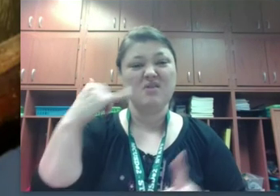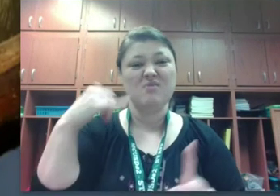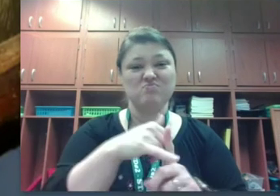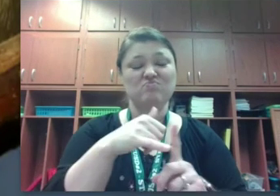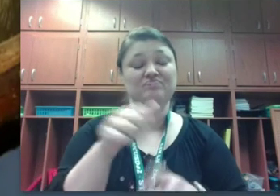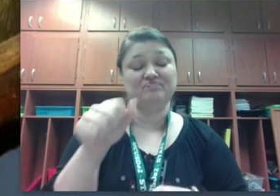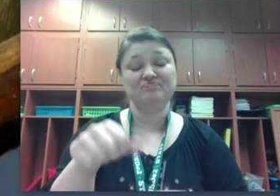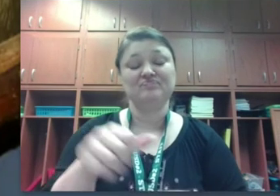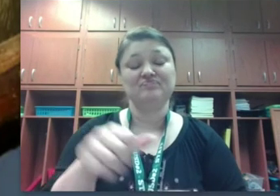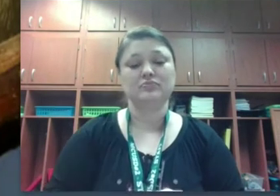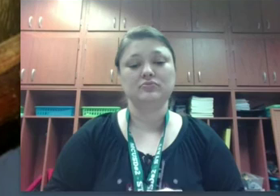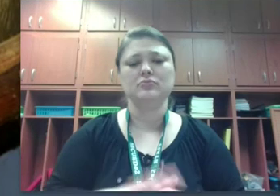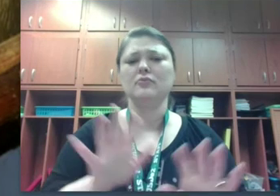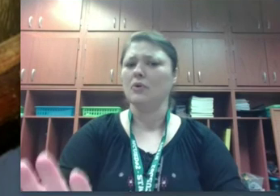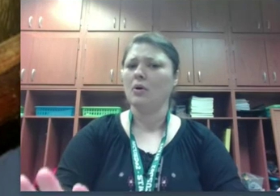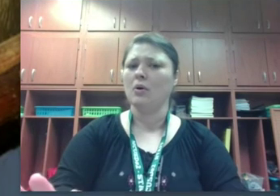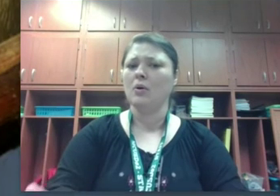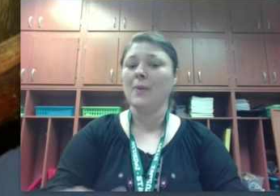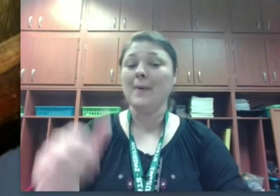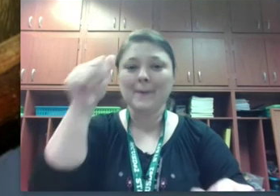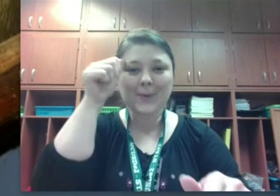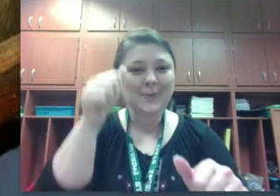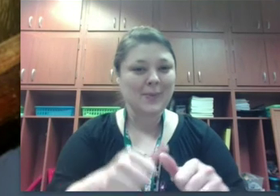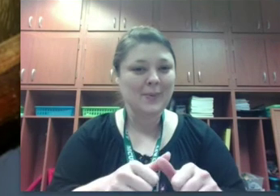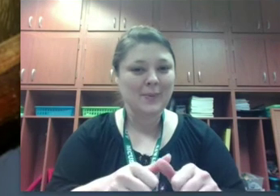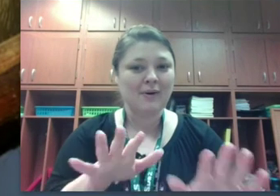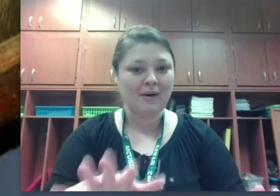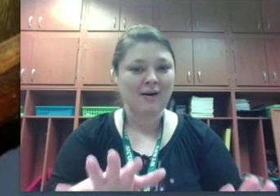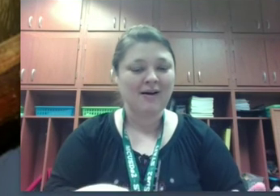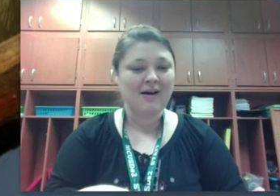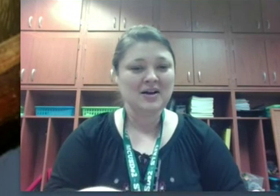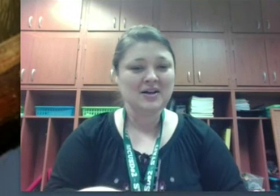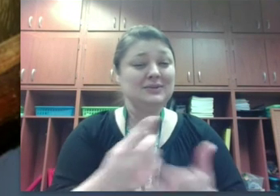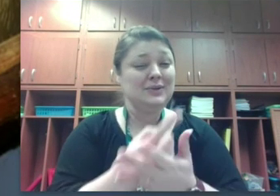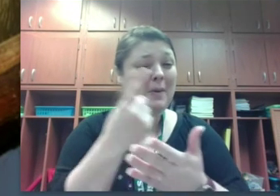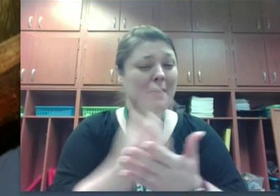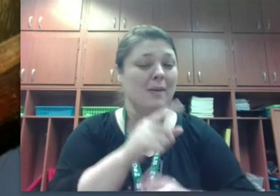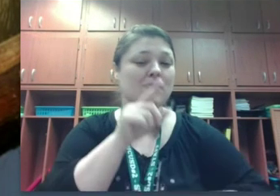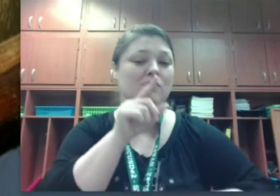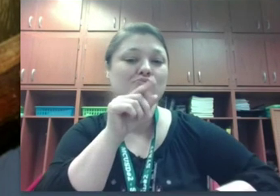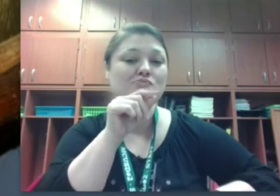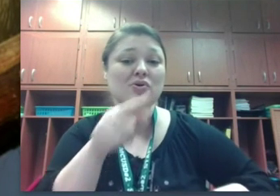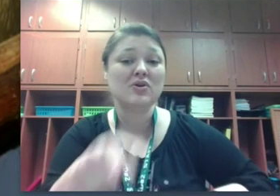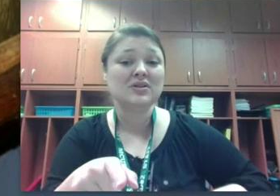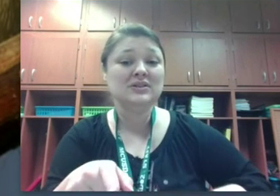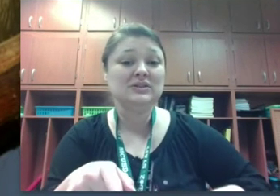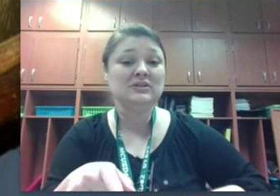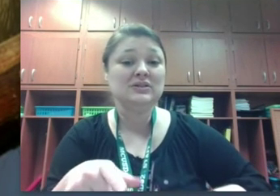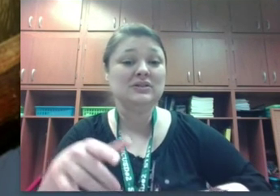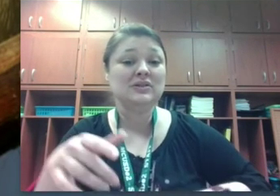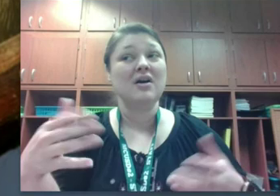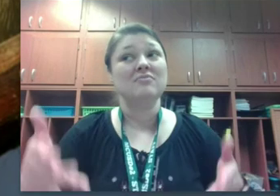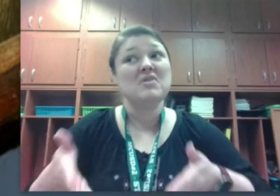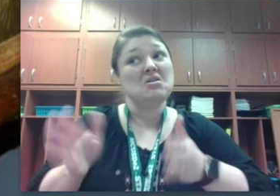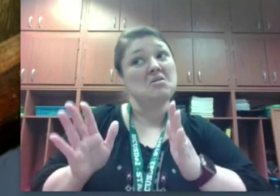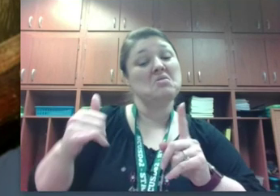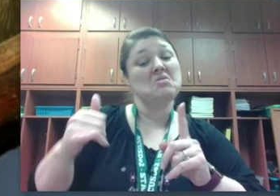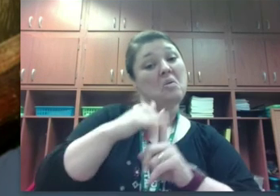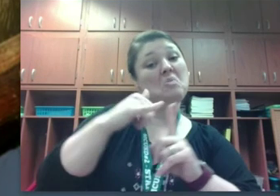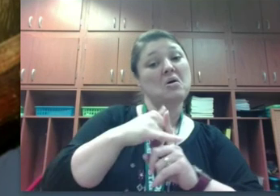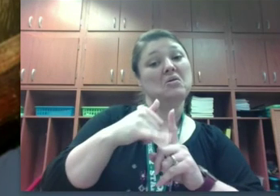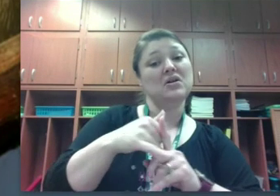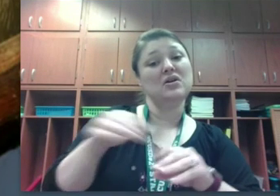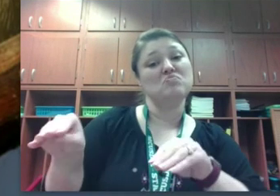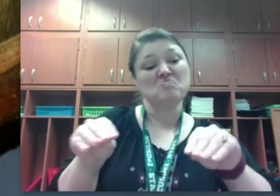Oh, and by the way, in case you were wondering, sometimes chickadees do let that bully get away with pushing them from the